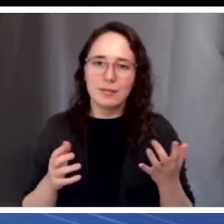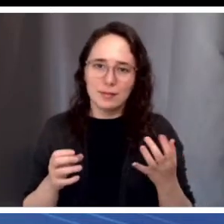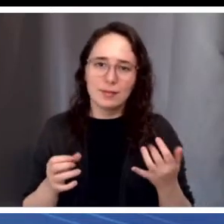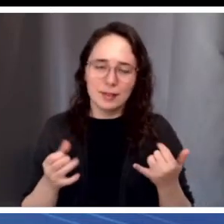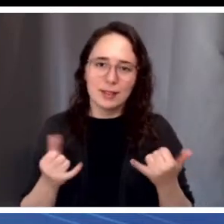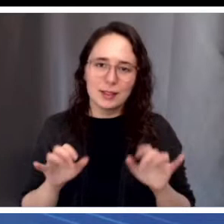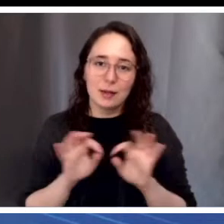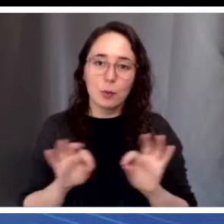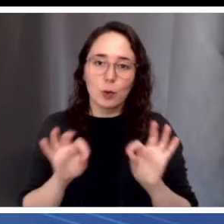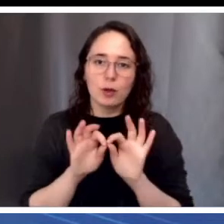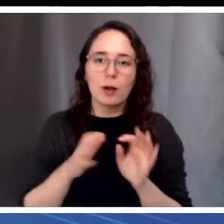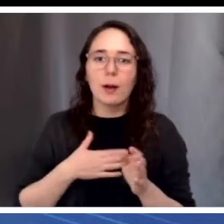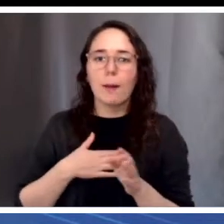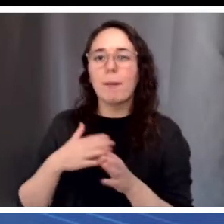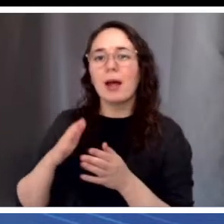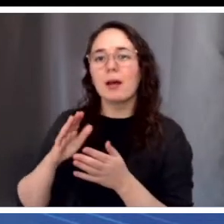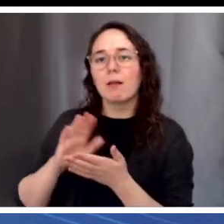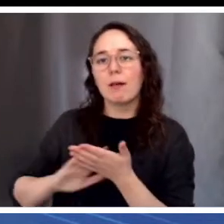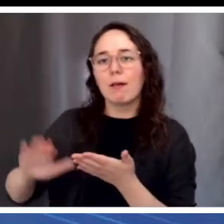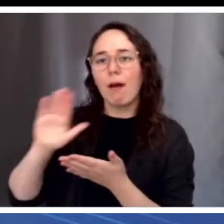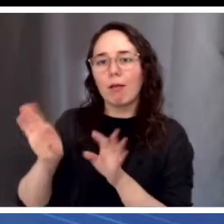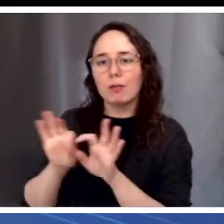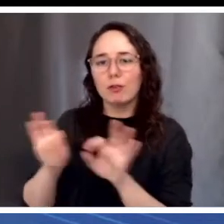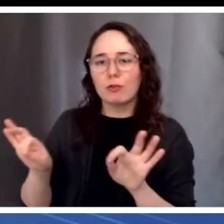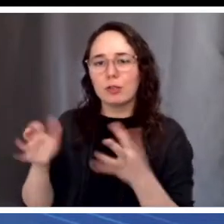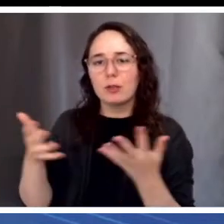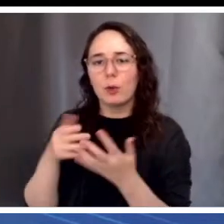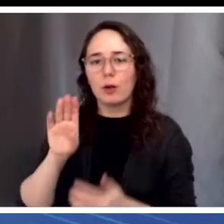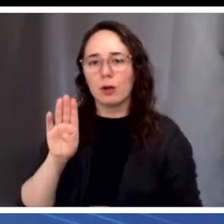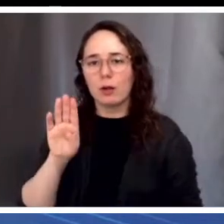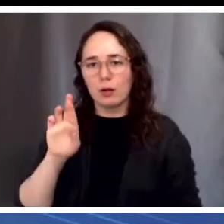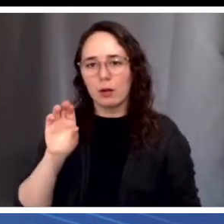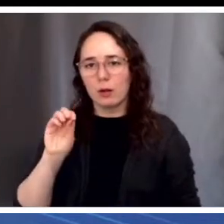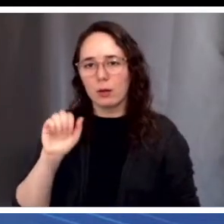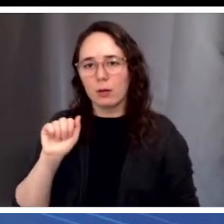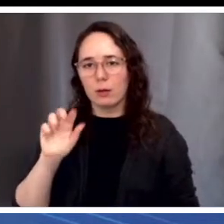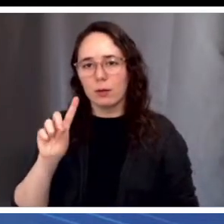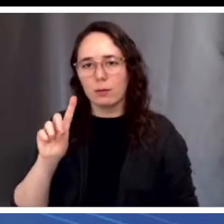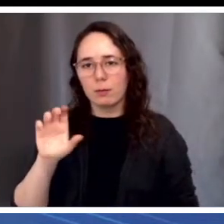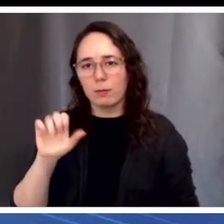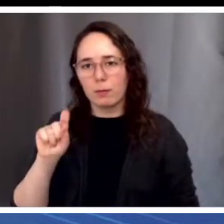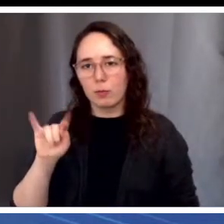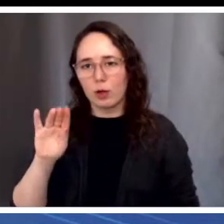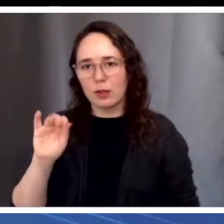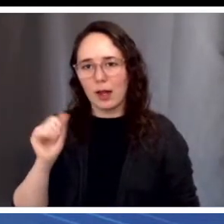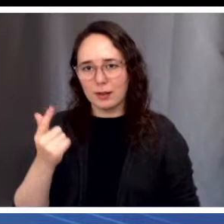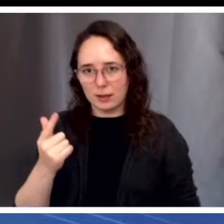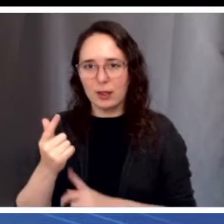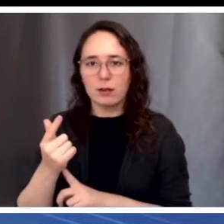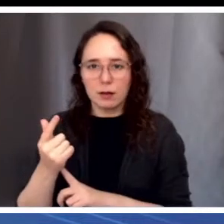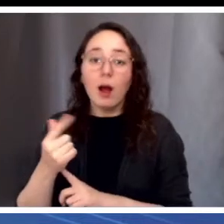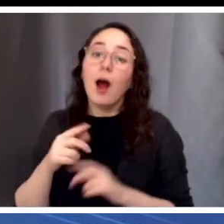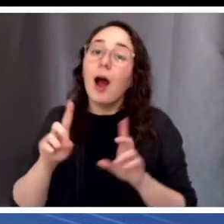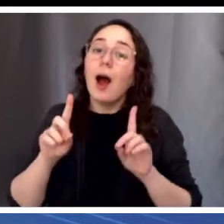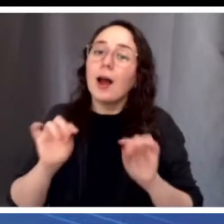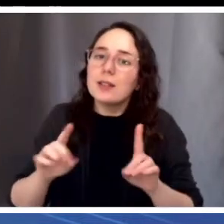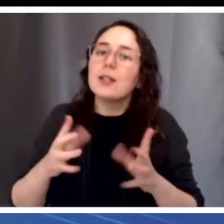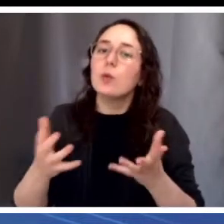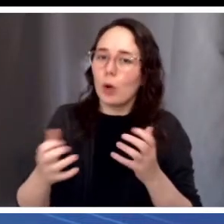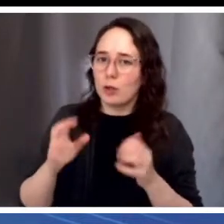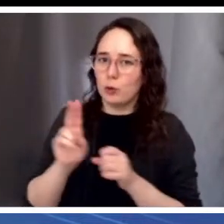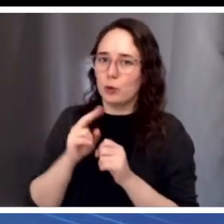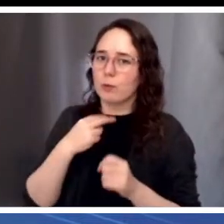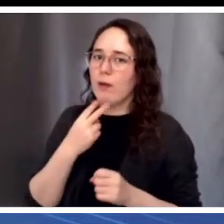my college degree was in broadcasting and it was a dream to use my voice for my career. I digress from that